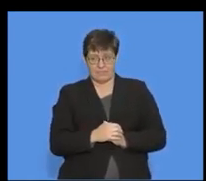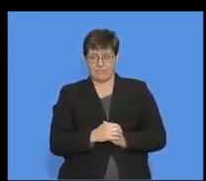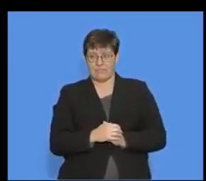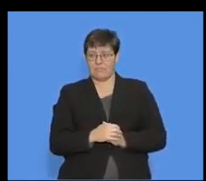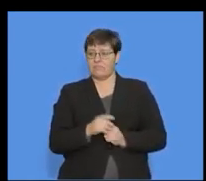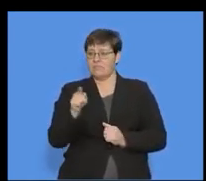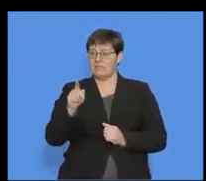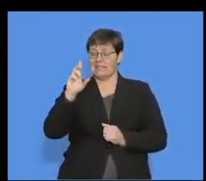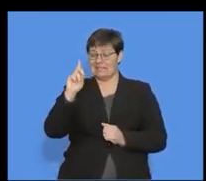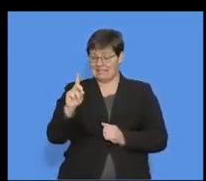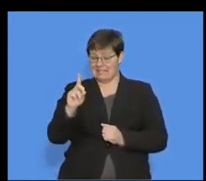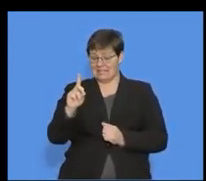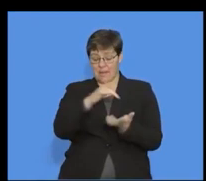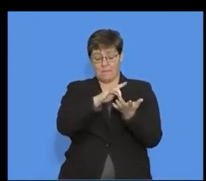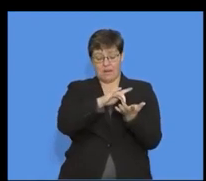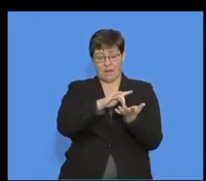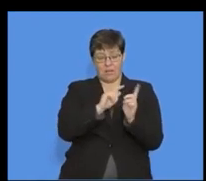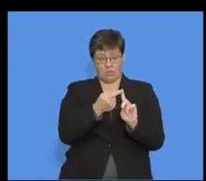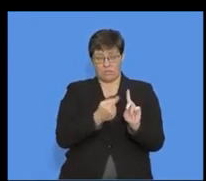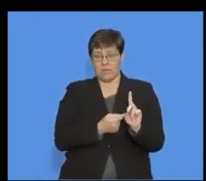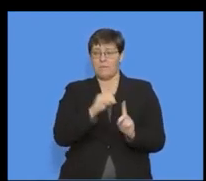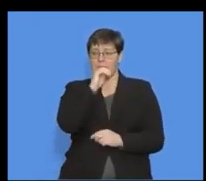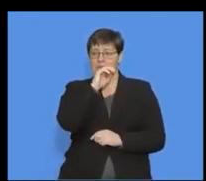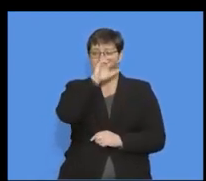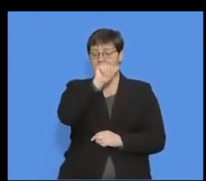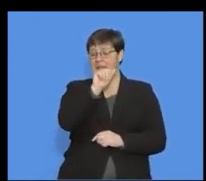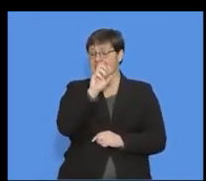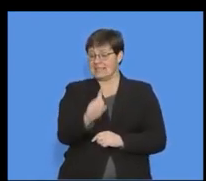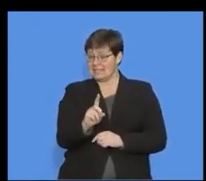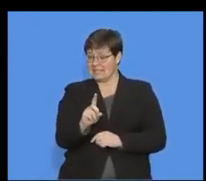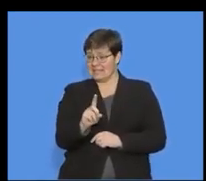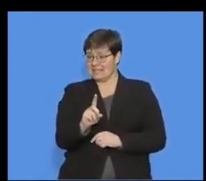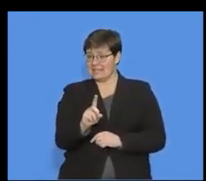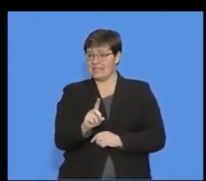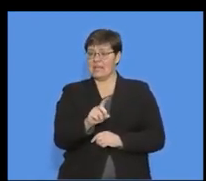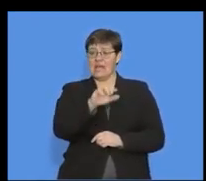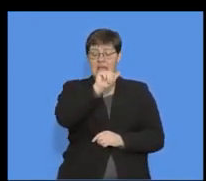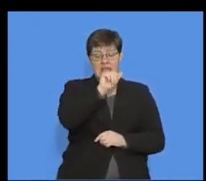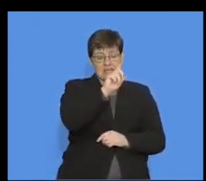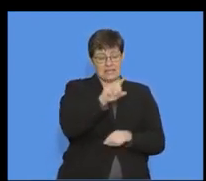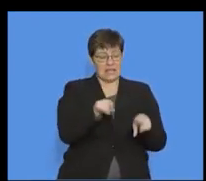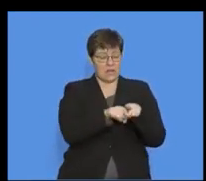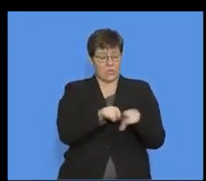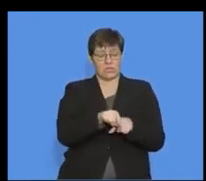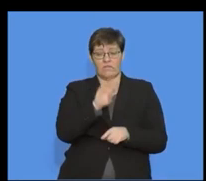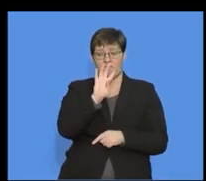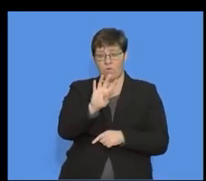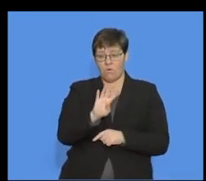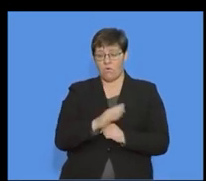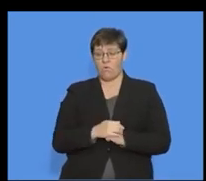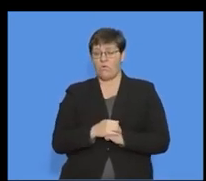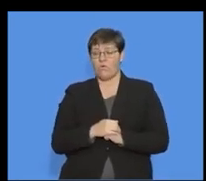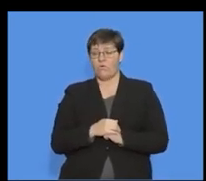Now, since D is the midpoint, it makes AD to be equals to 4, and it makes